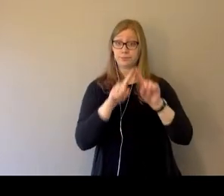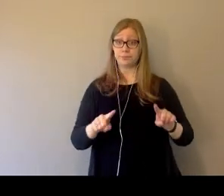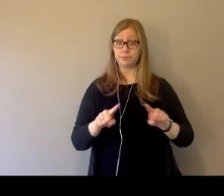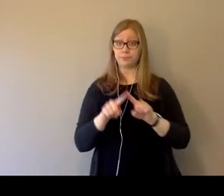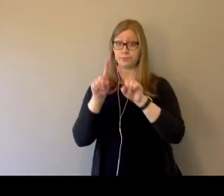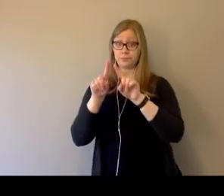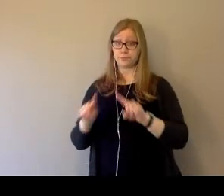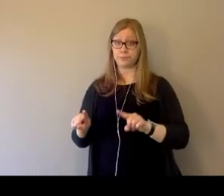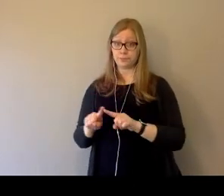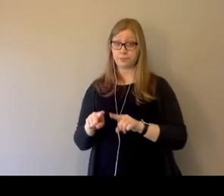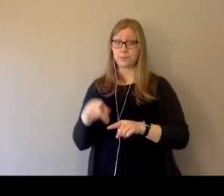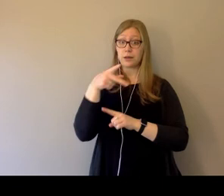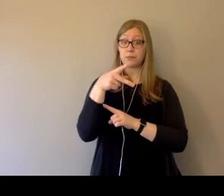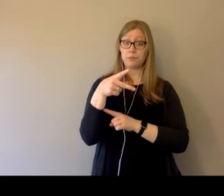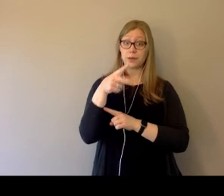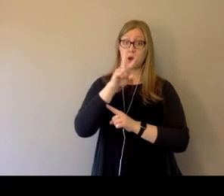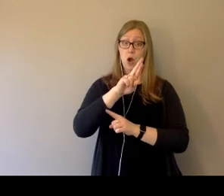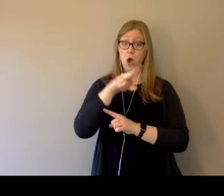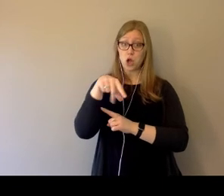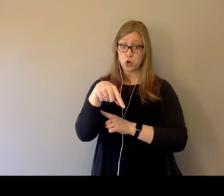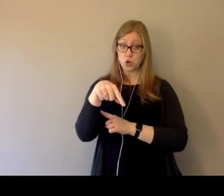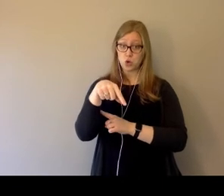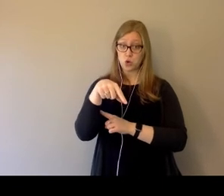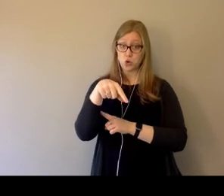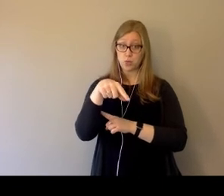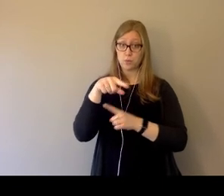we have triangle